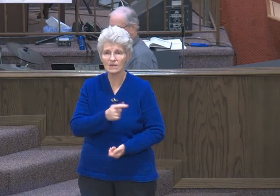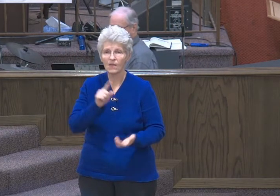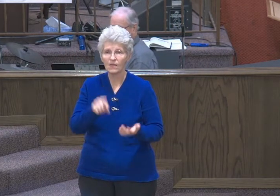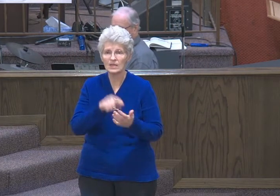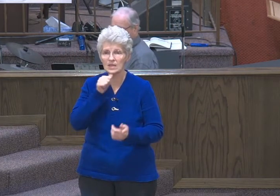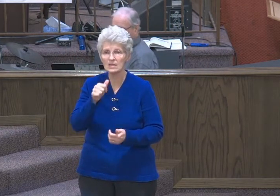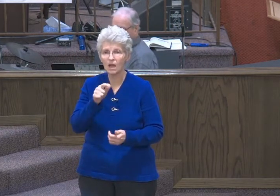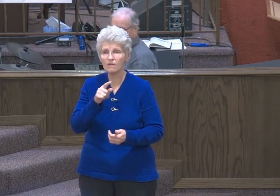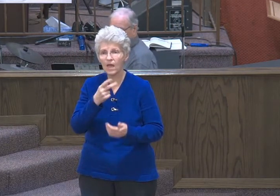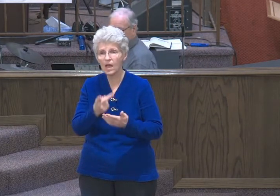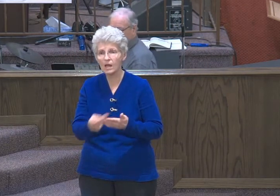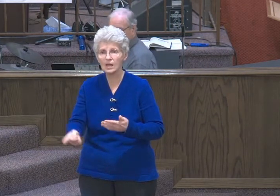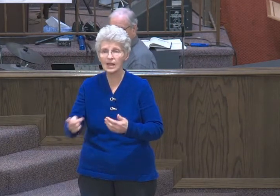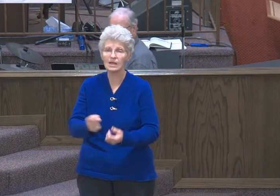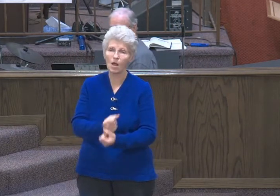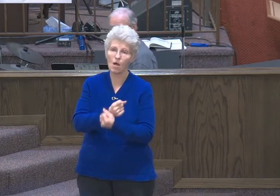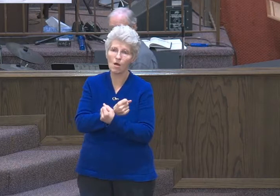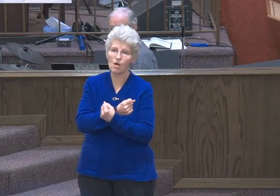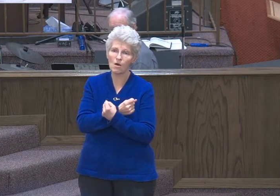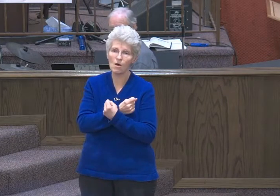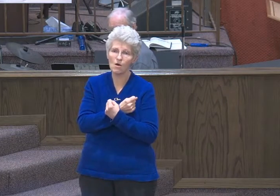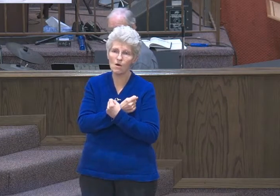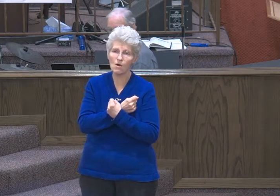grace. This is unfailing